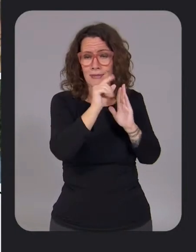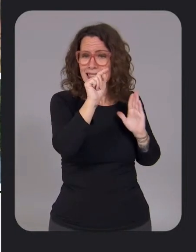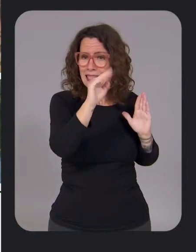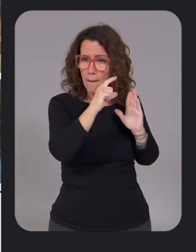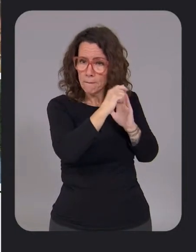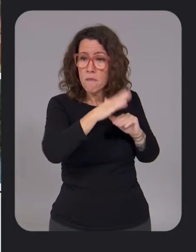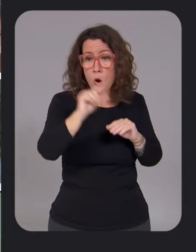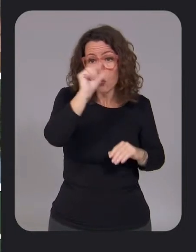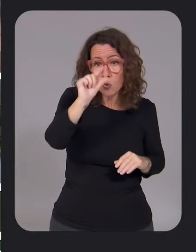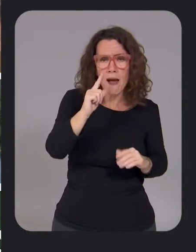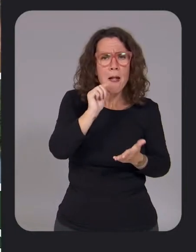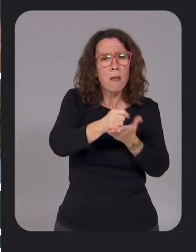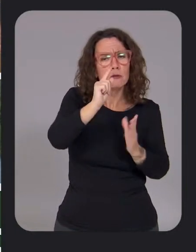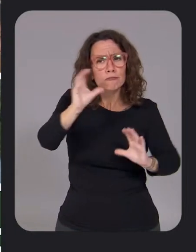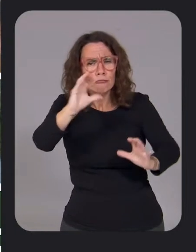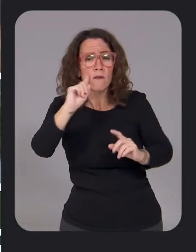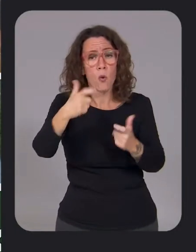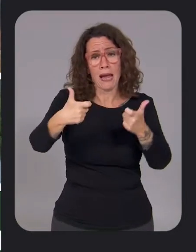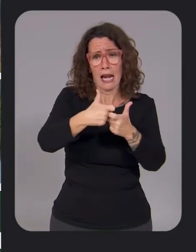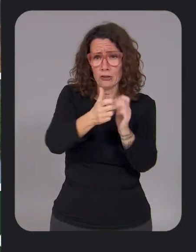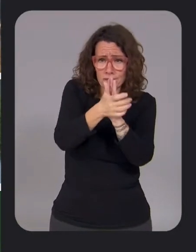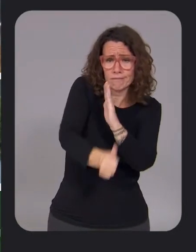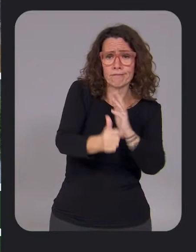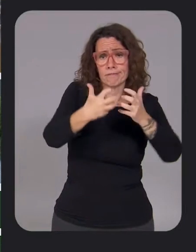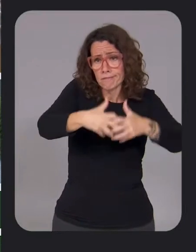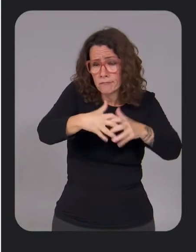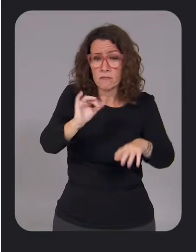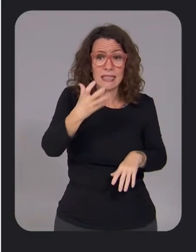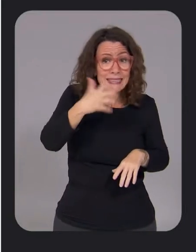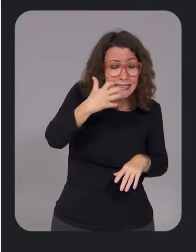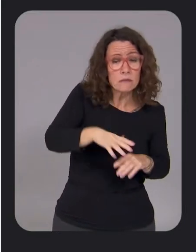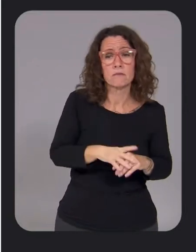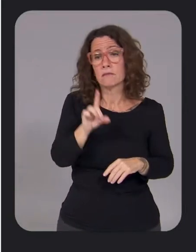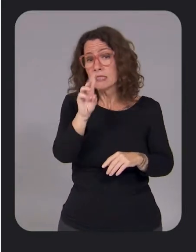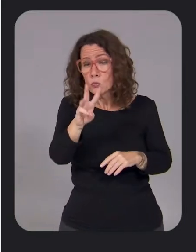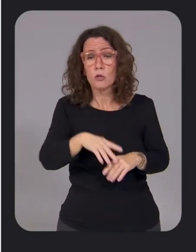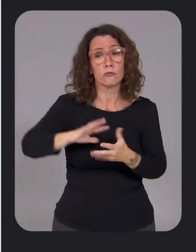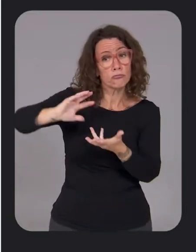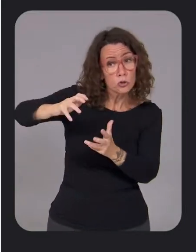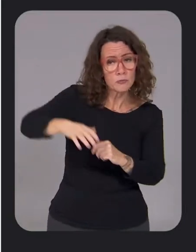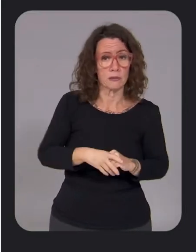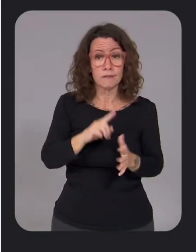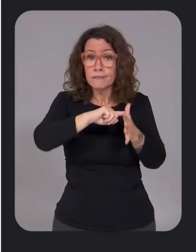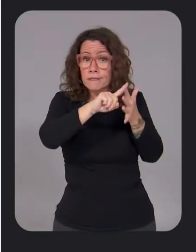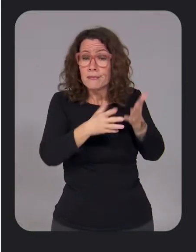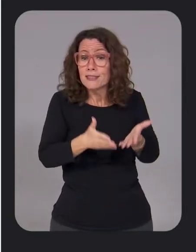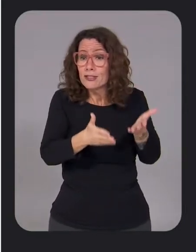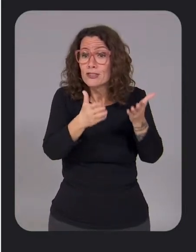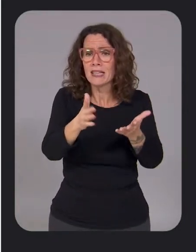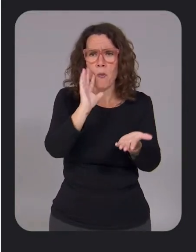like furnaces, dishwashers, or water heaters. These suggestions will help you narrow your search to a